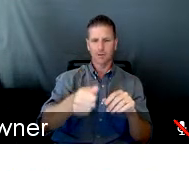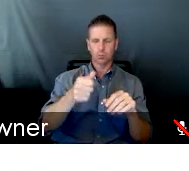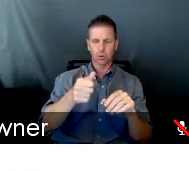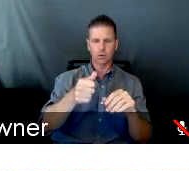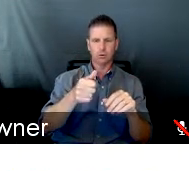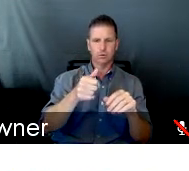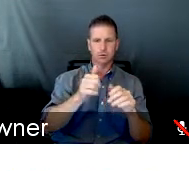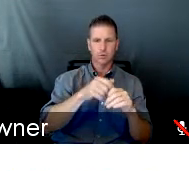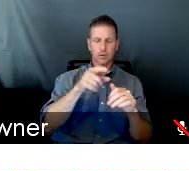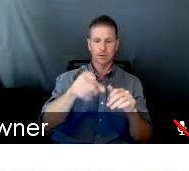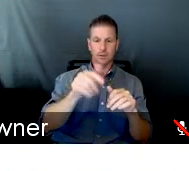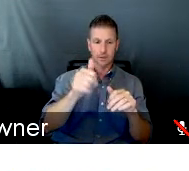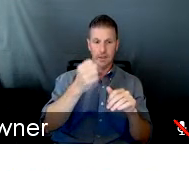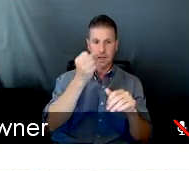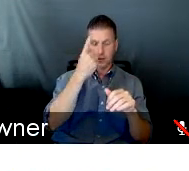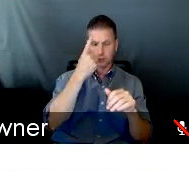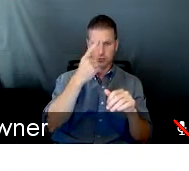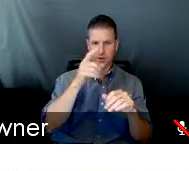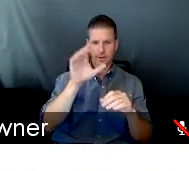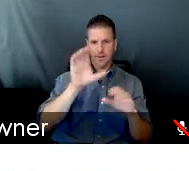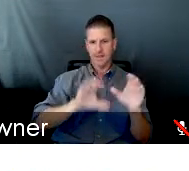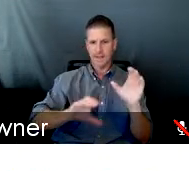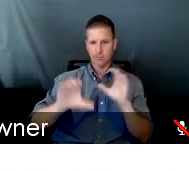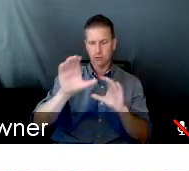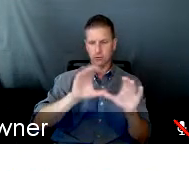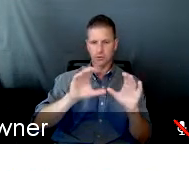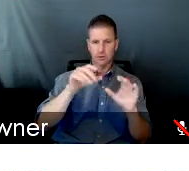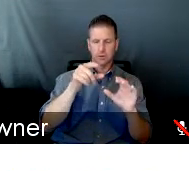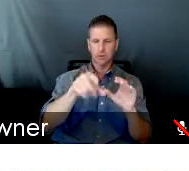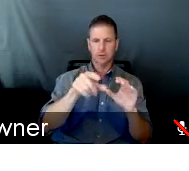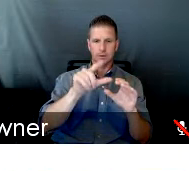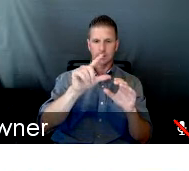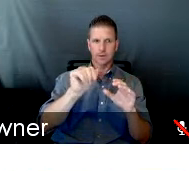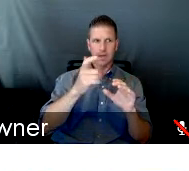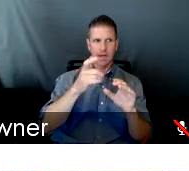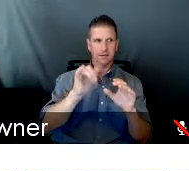light fingerprints, you can understand the chemistry of these galaxies. And so this